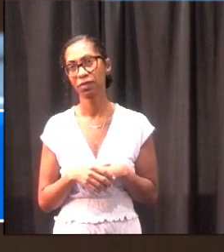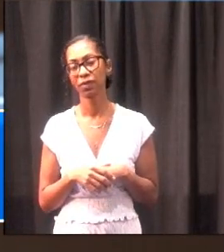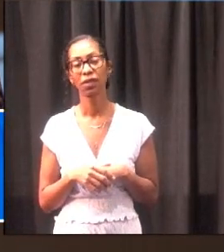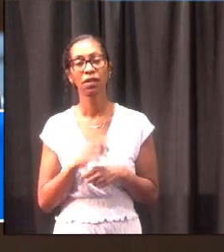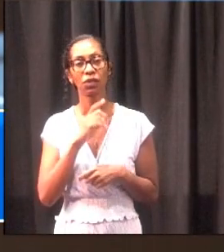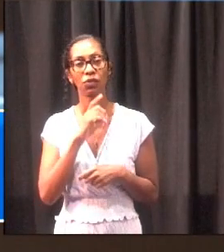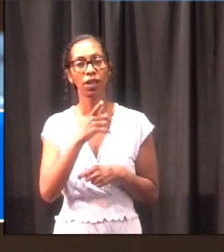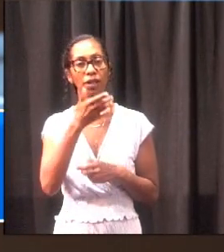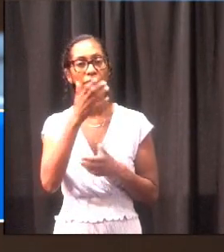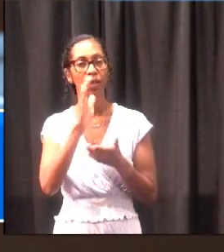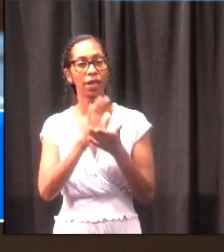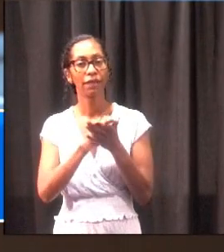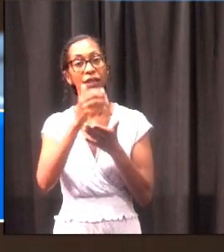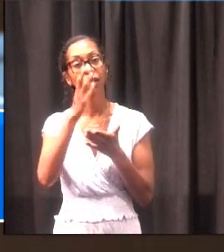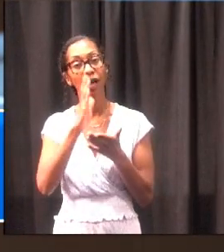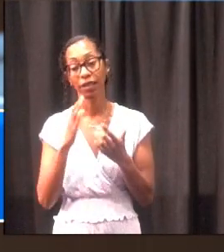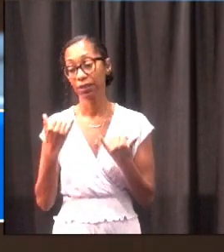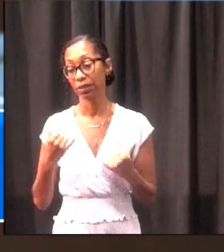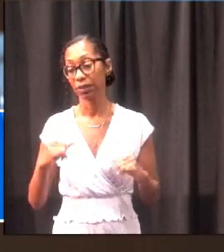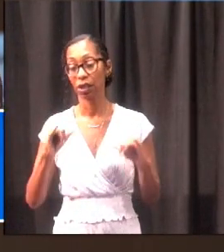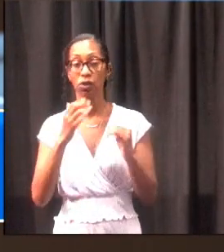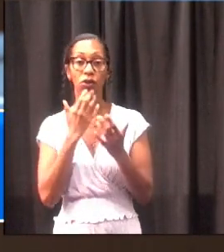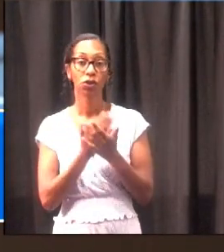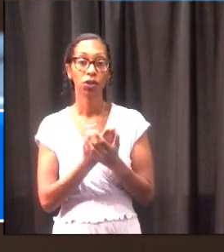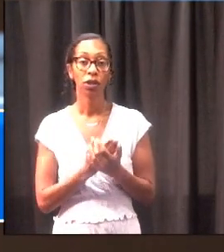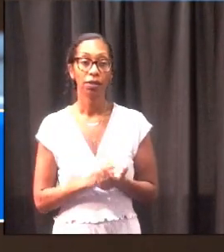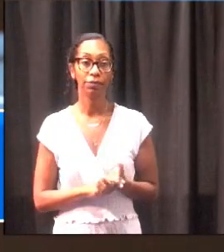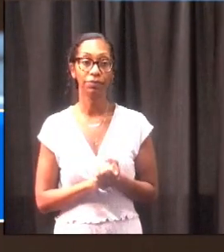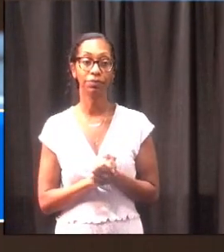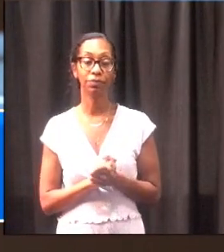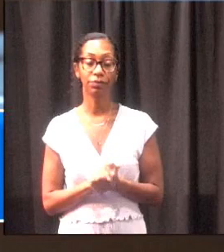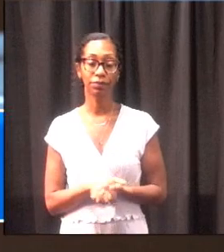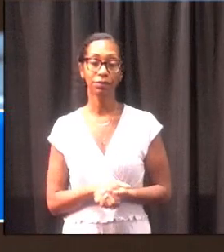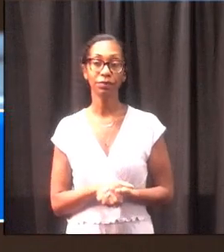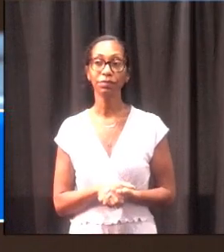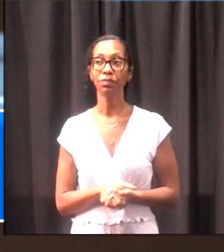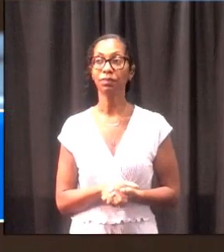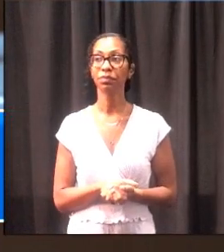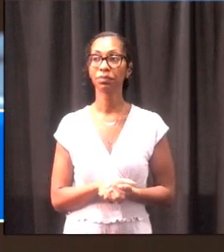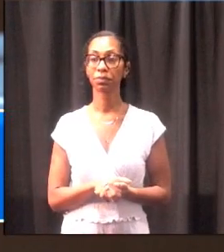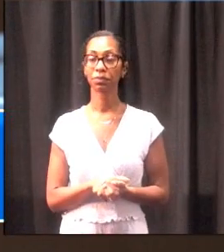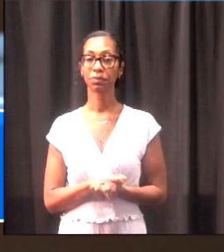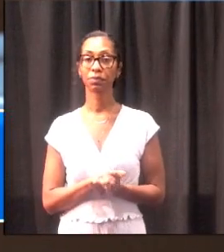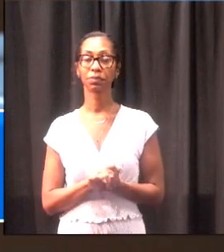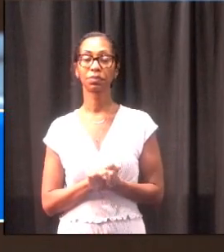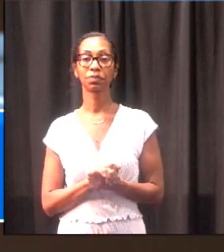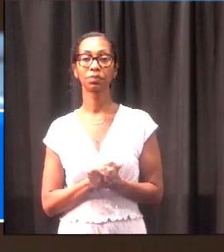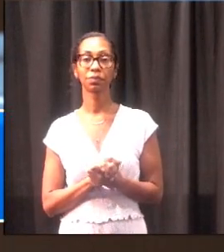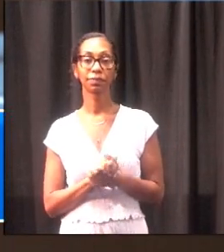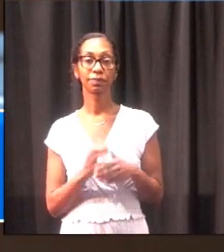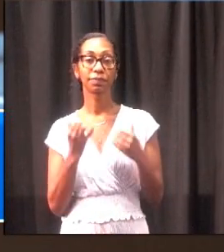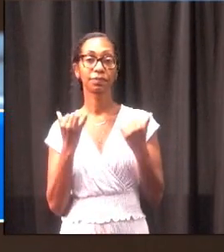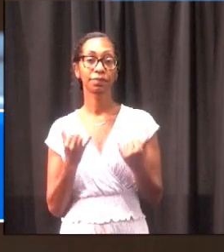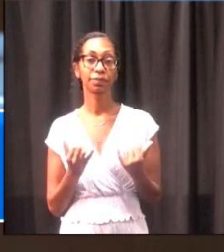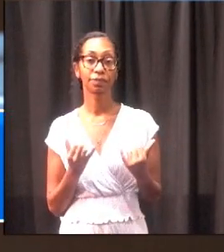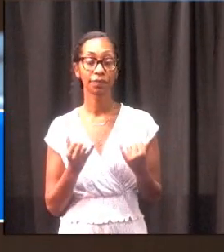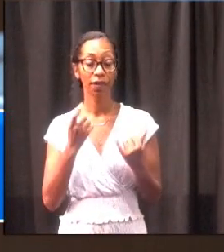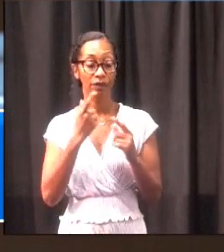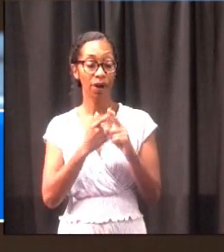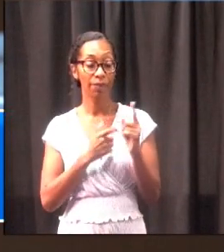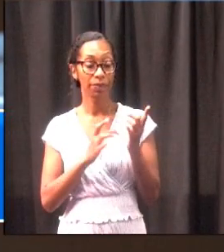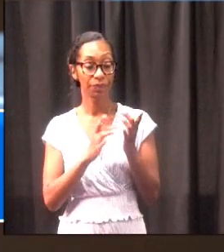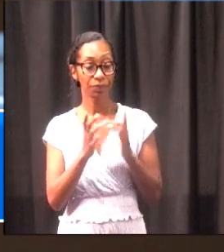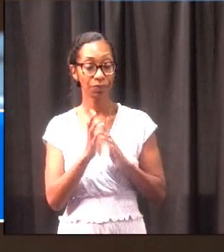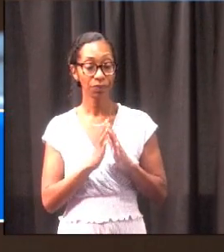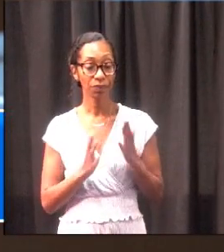God is still good. Now, as we look at this text and some things that I want to say, I want you to